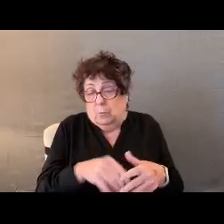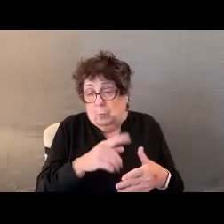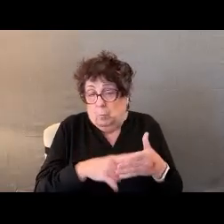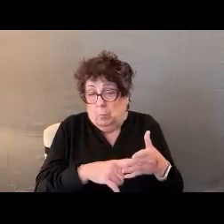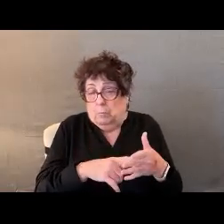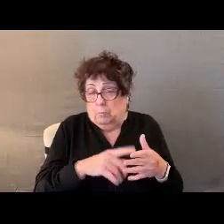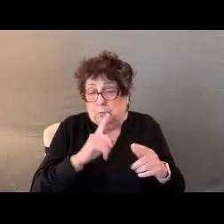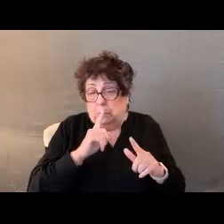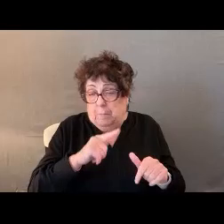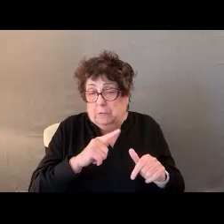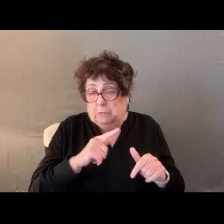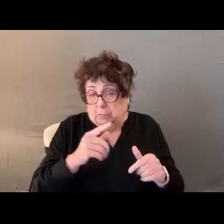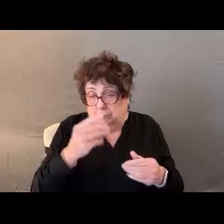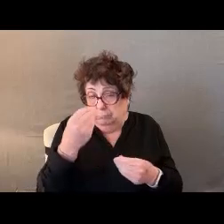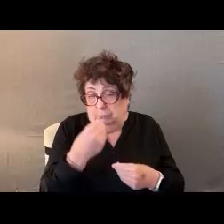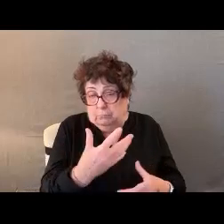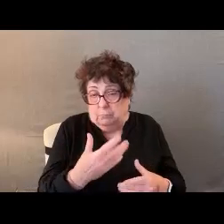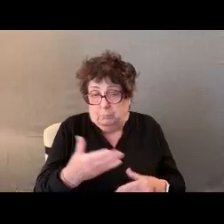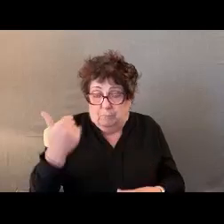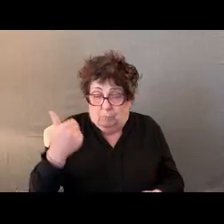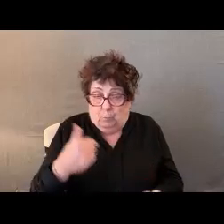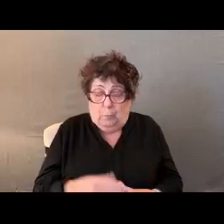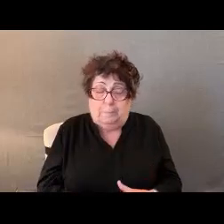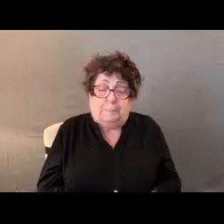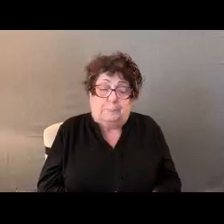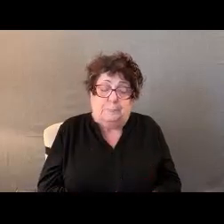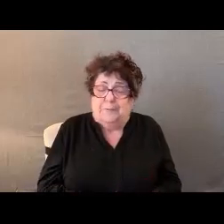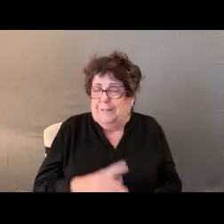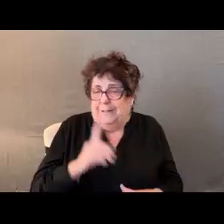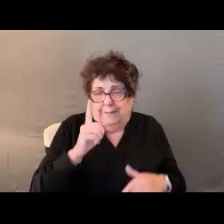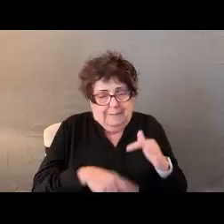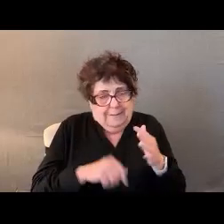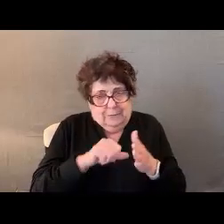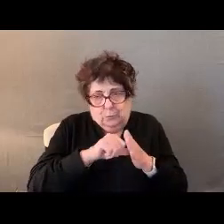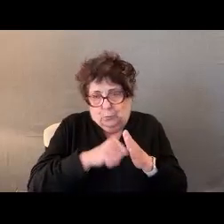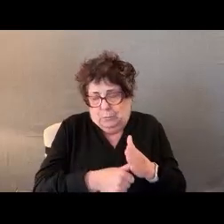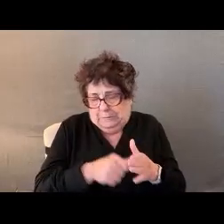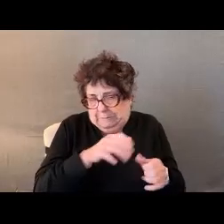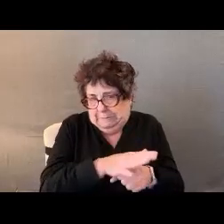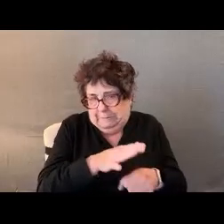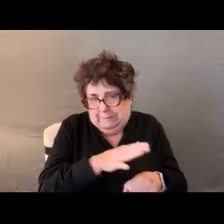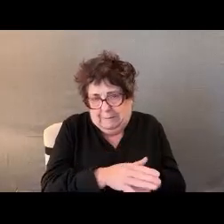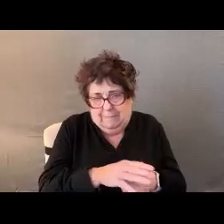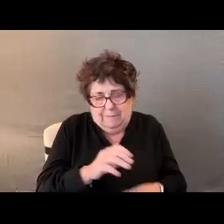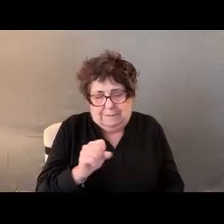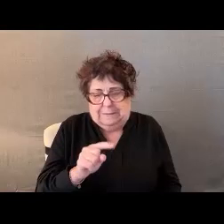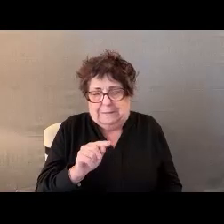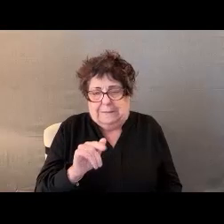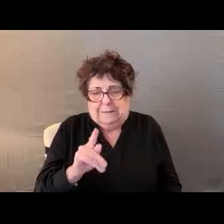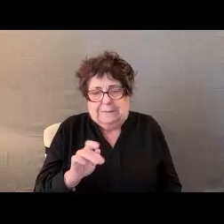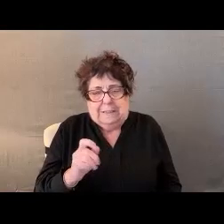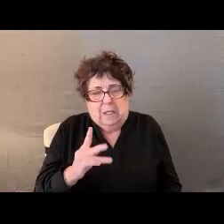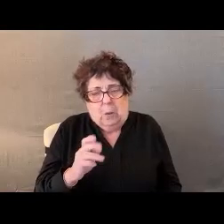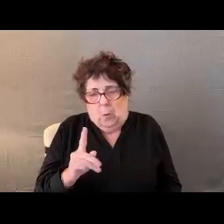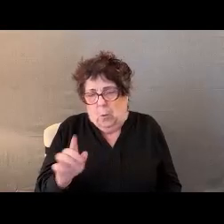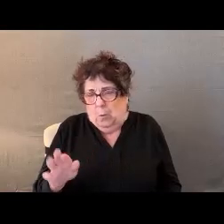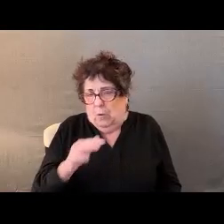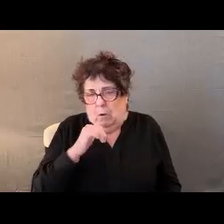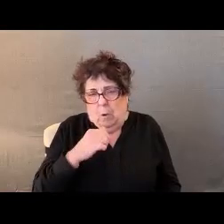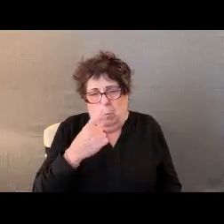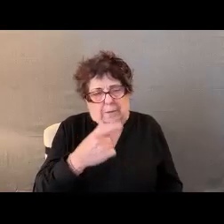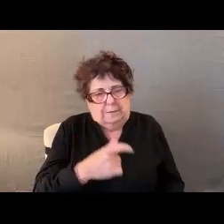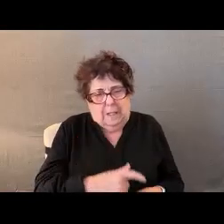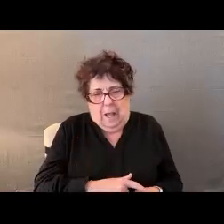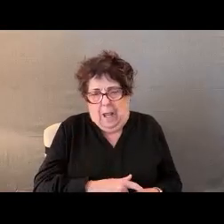can't stress enough that stakeholder engagement is simply not just a one and done endeavor. As times change, as patient